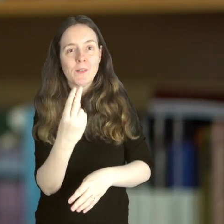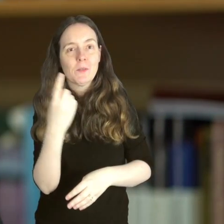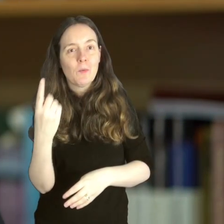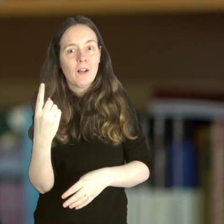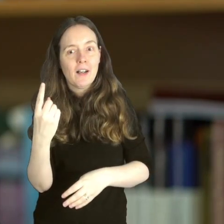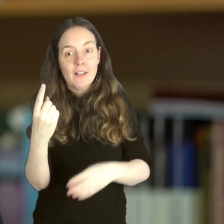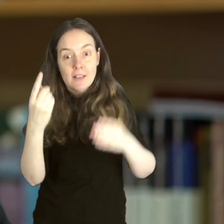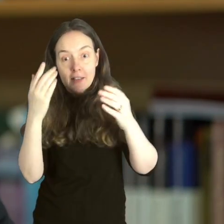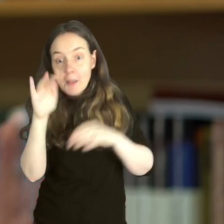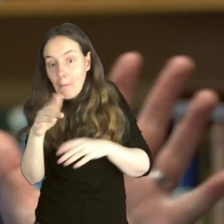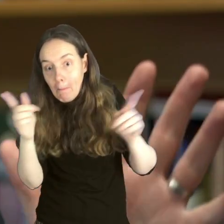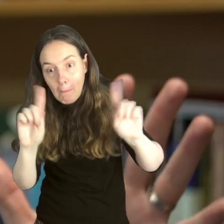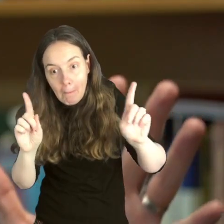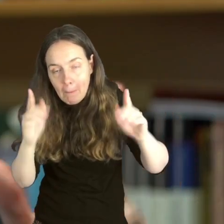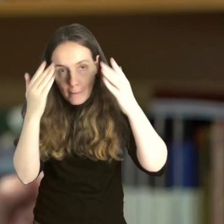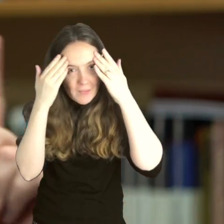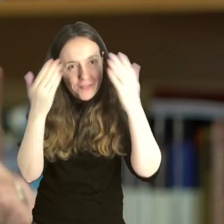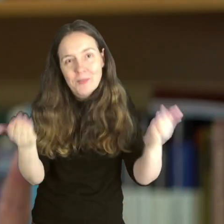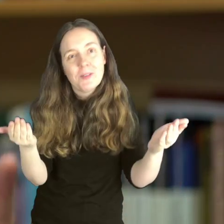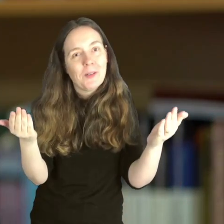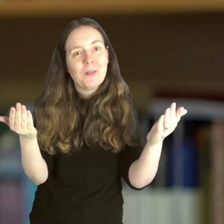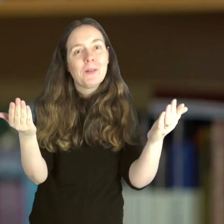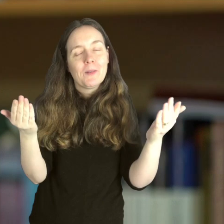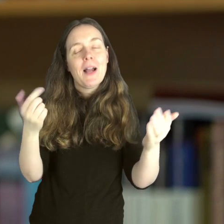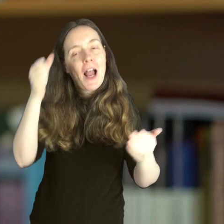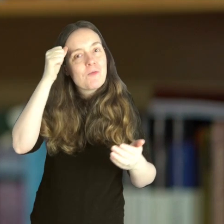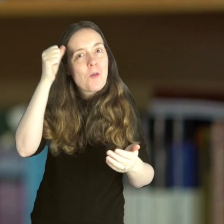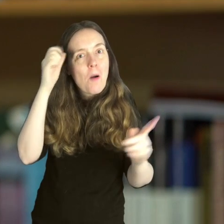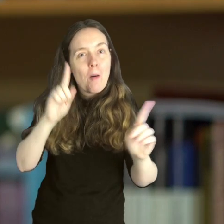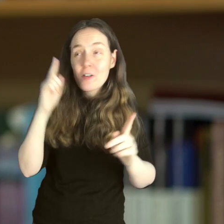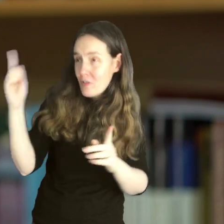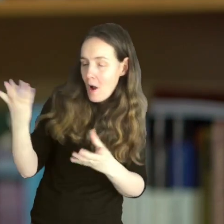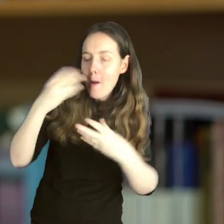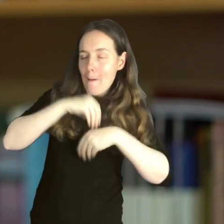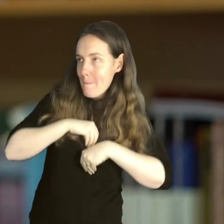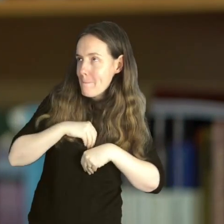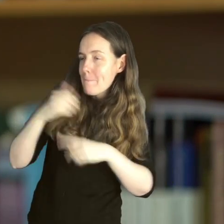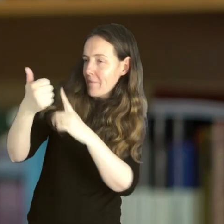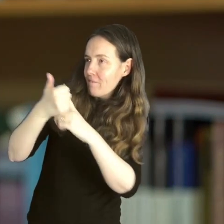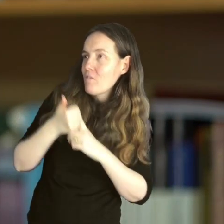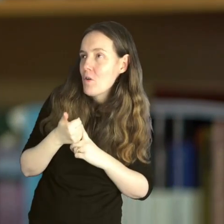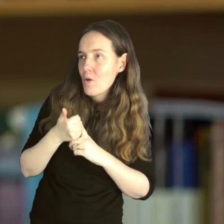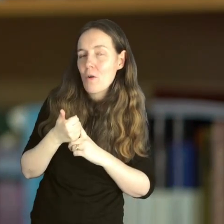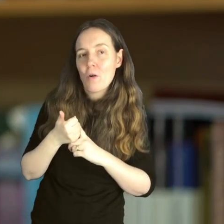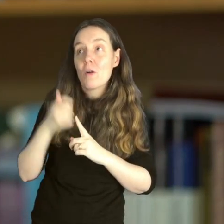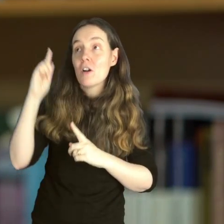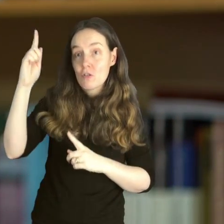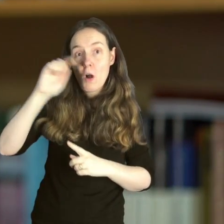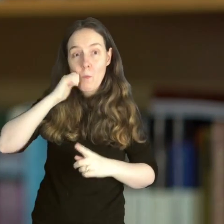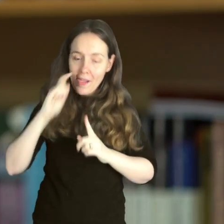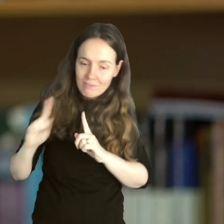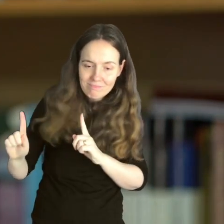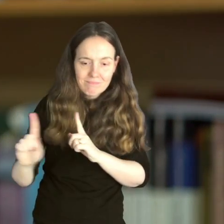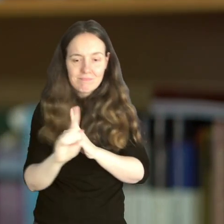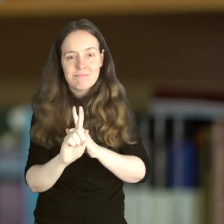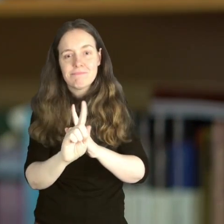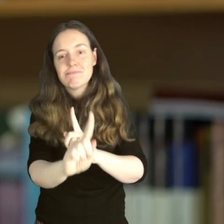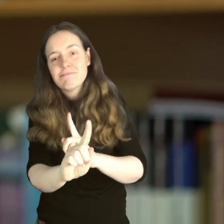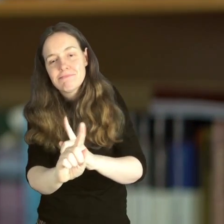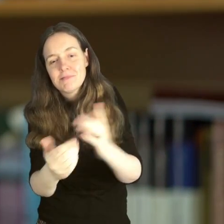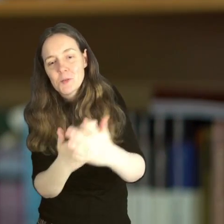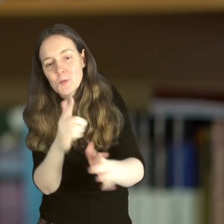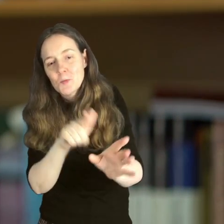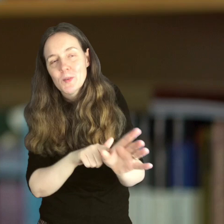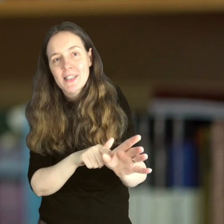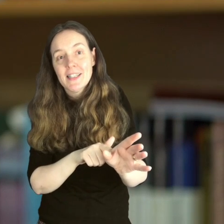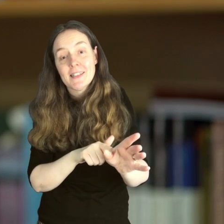2021. Who knows what it's going to look like? But I do know that God is with us, God is for us, and God is going to go before us into a